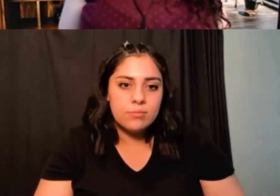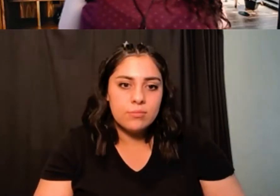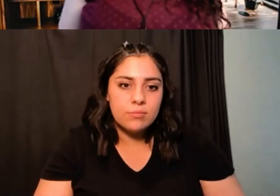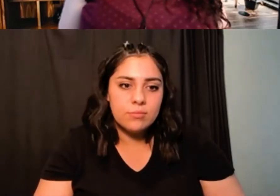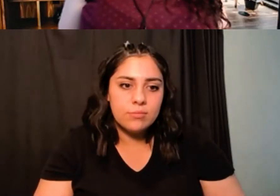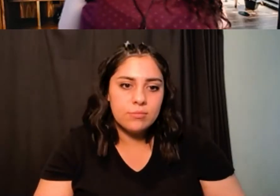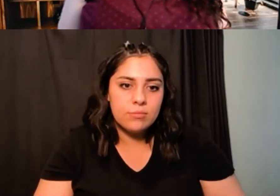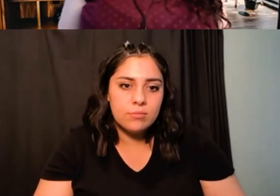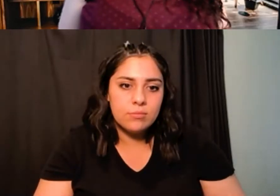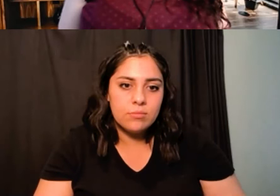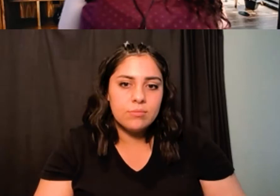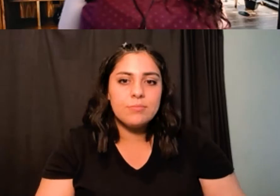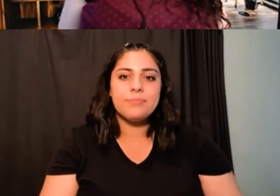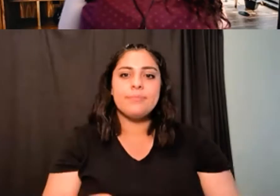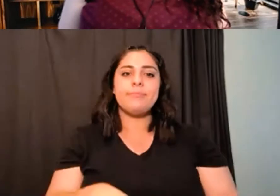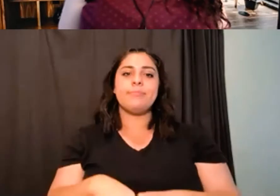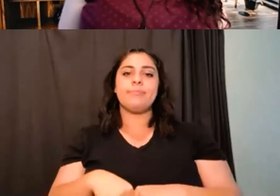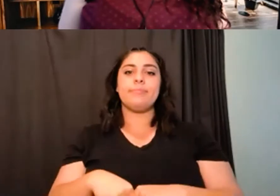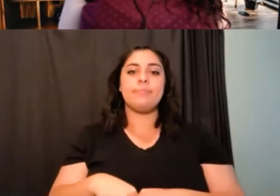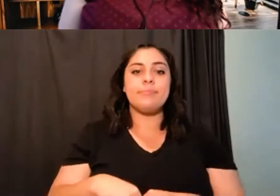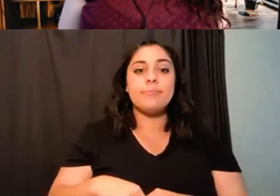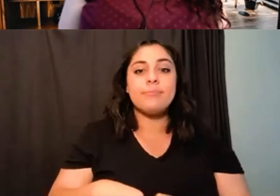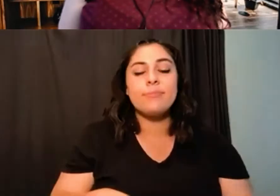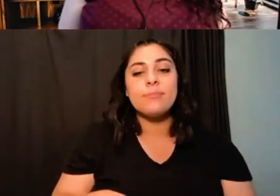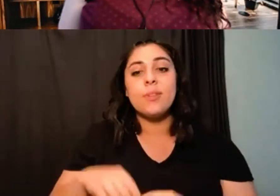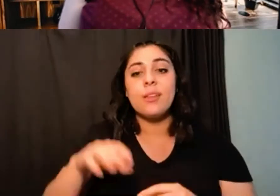Poem beginning with items found in your neighborhood hair salon.